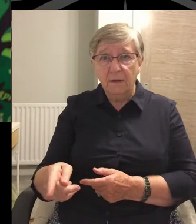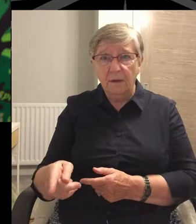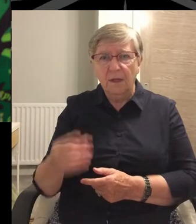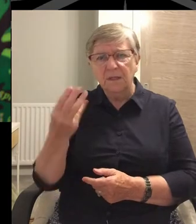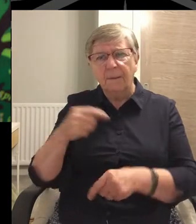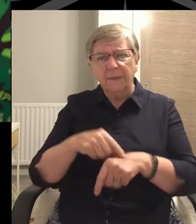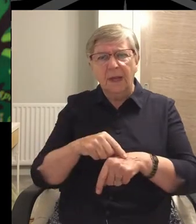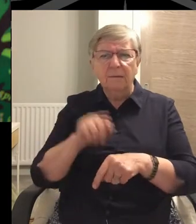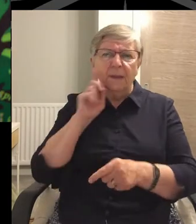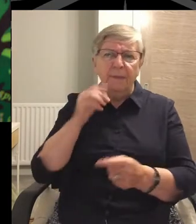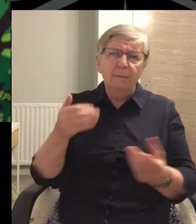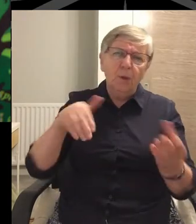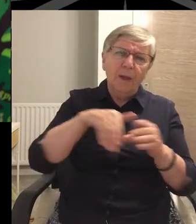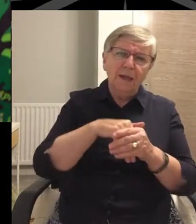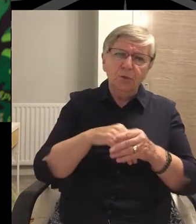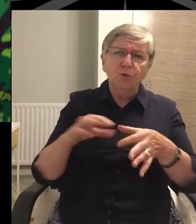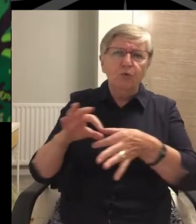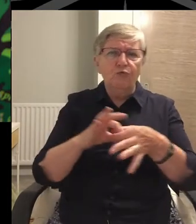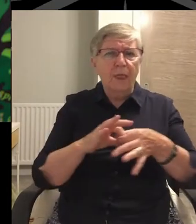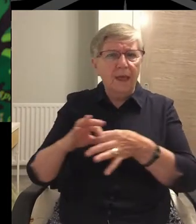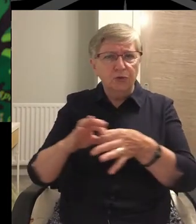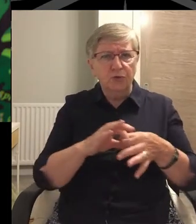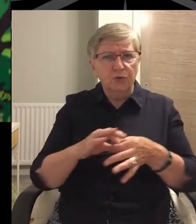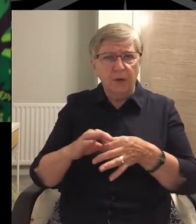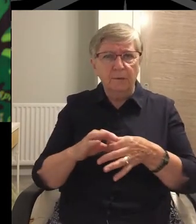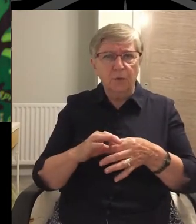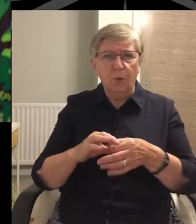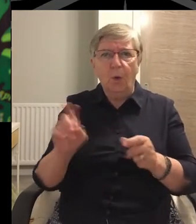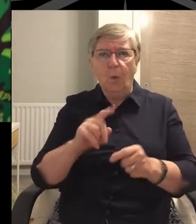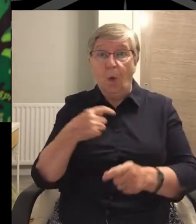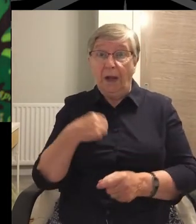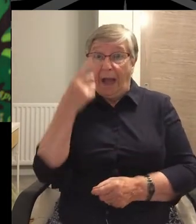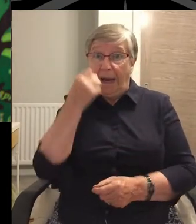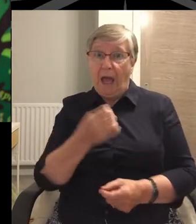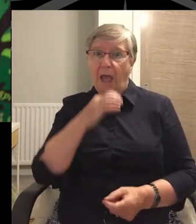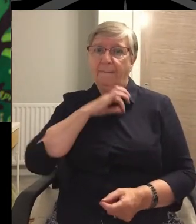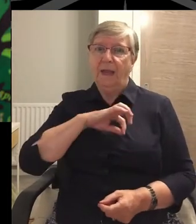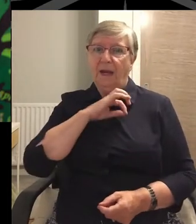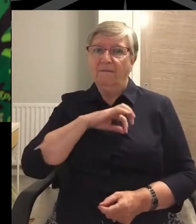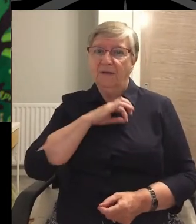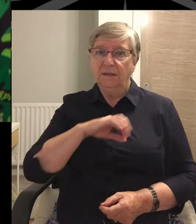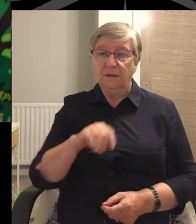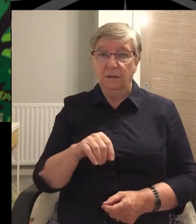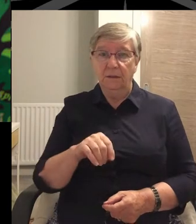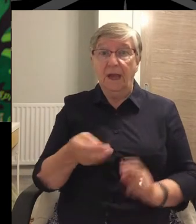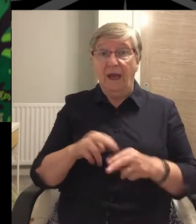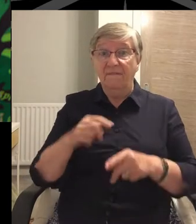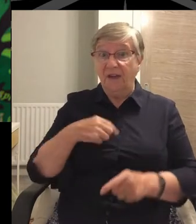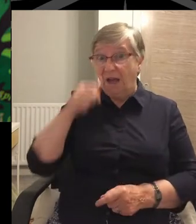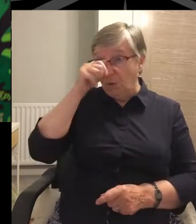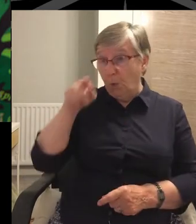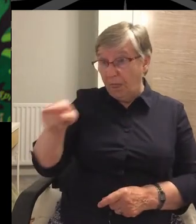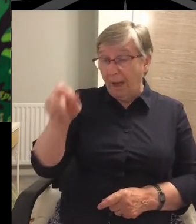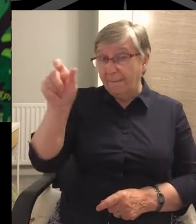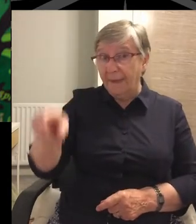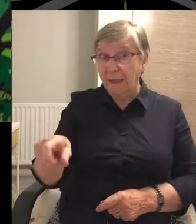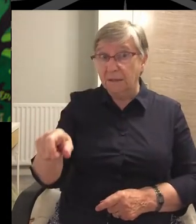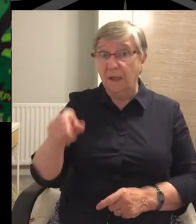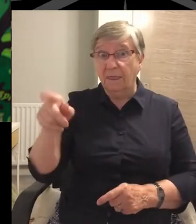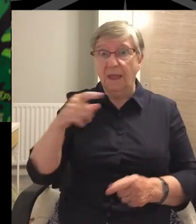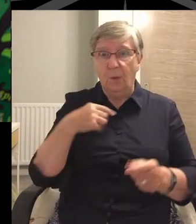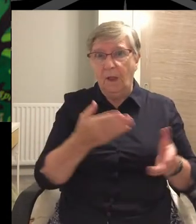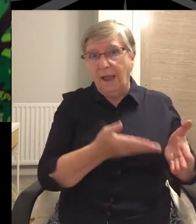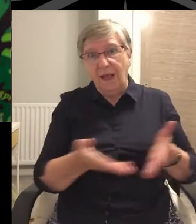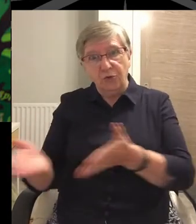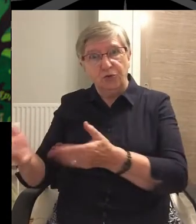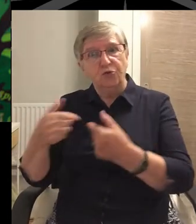Sometimes people go into relationships for what they can get out of it. You know, this person, if I get to know them, they'll be introduced me